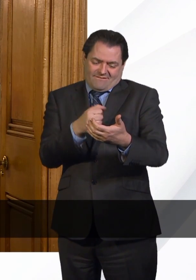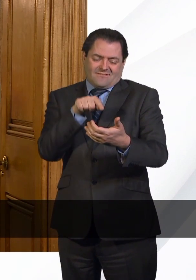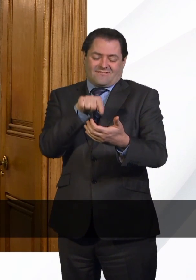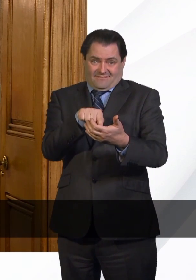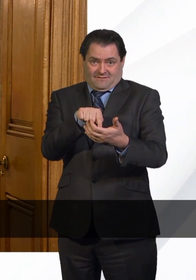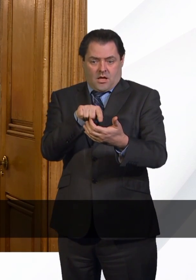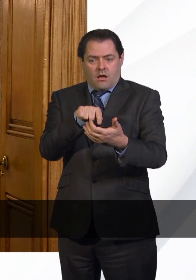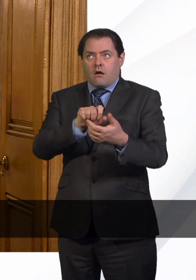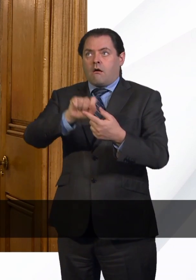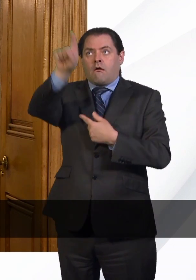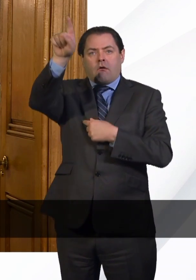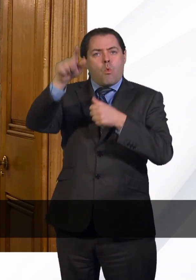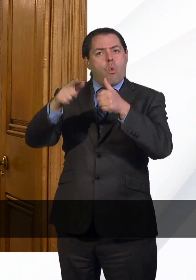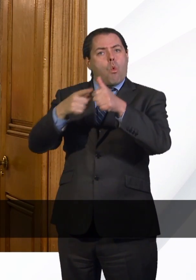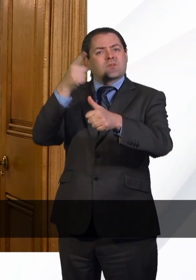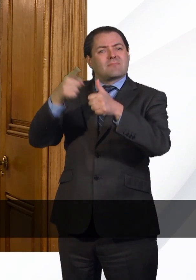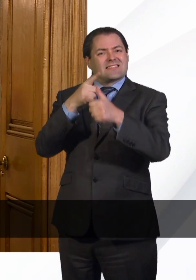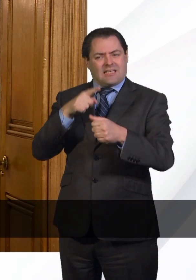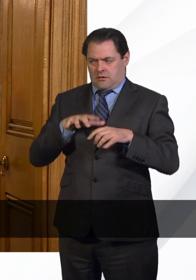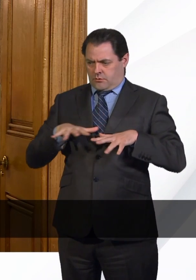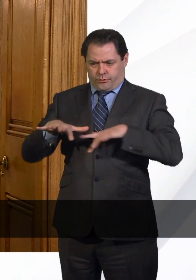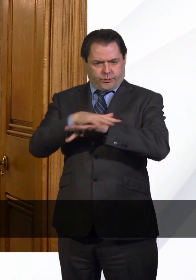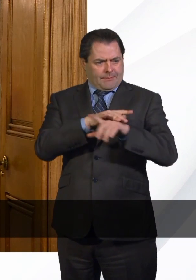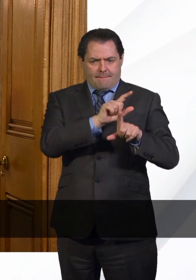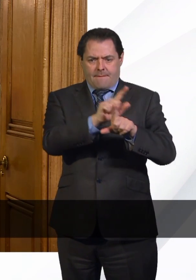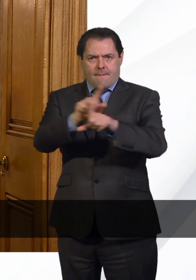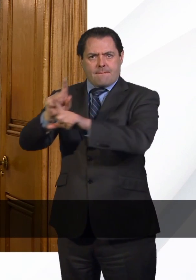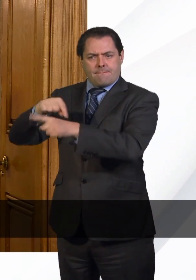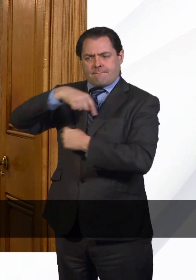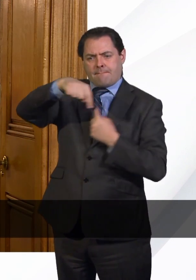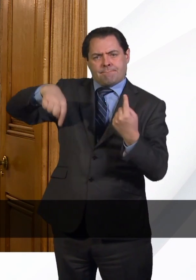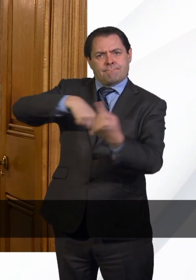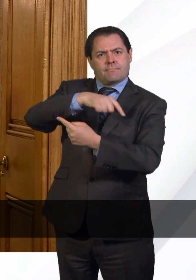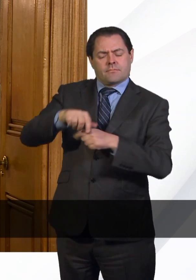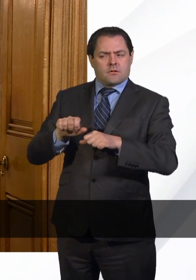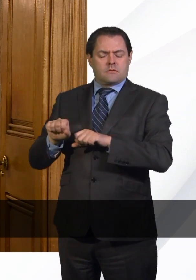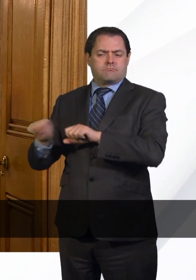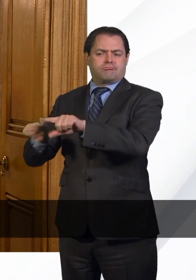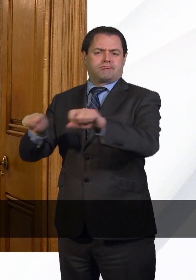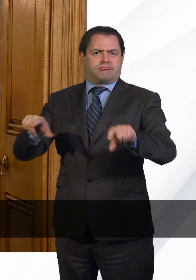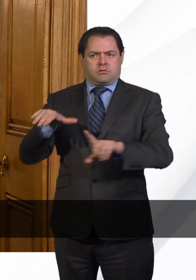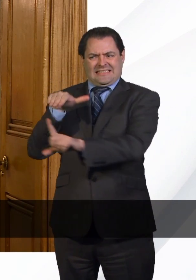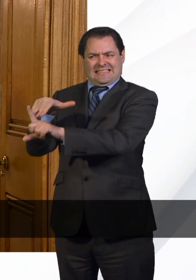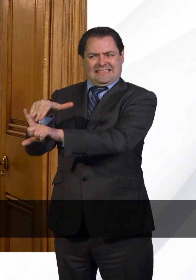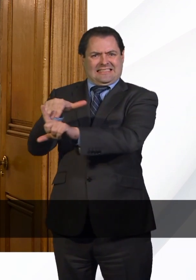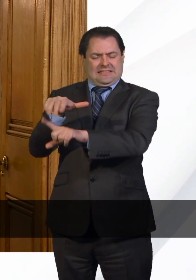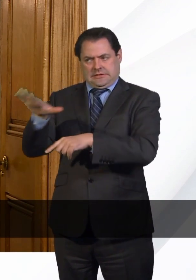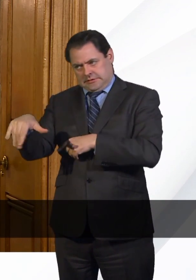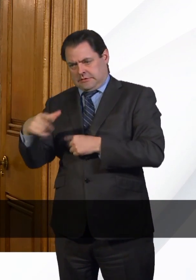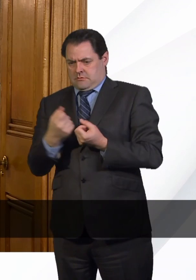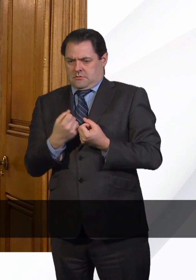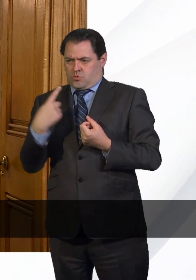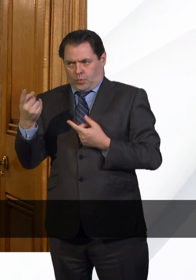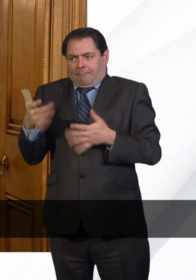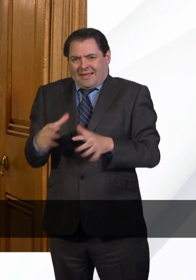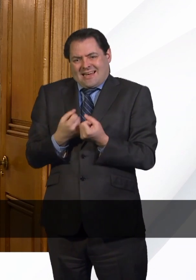days will then be sent an alert by the NHS along with advice about what to do. A test